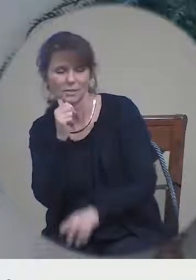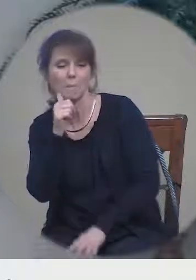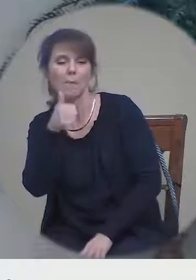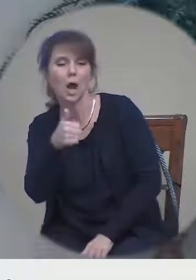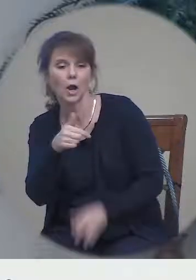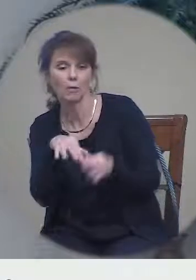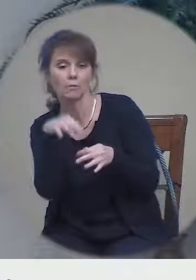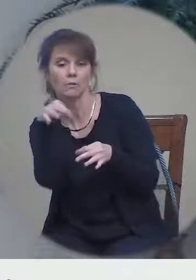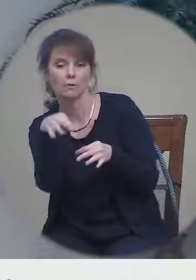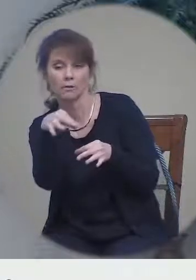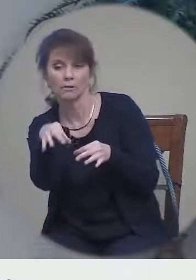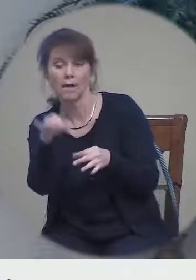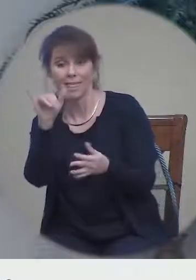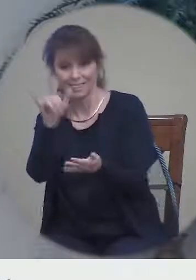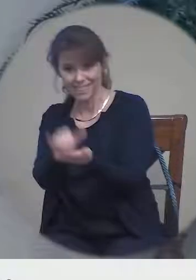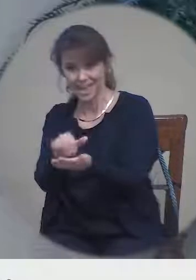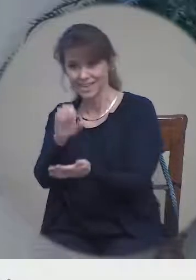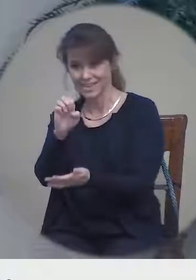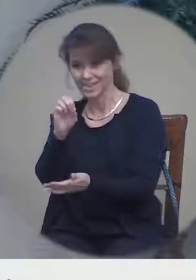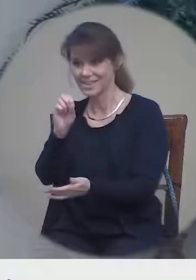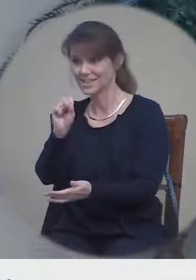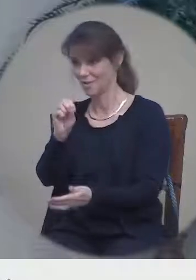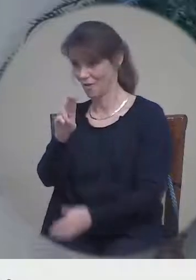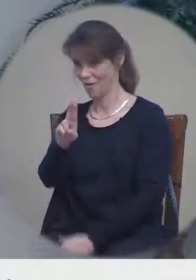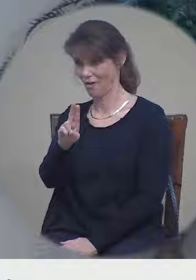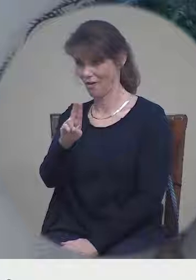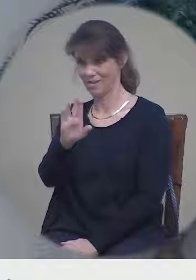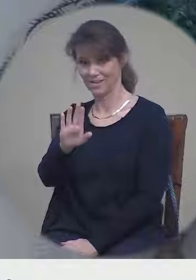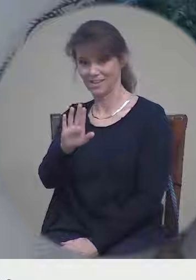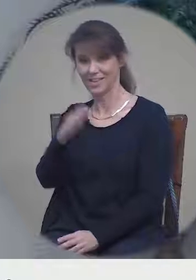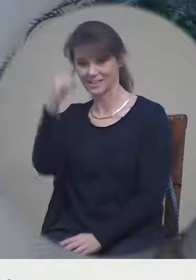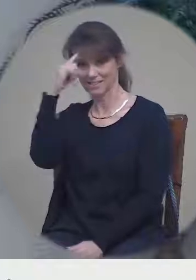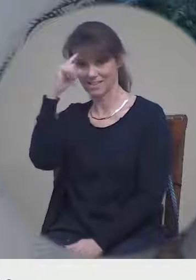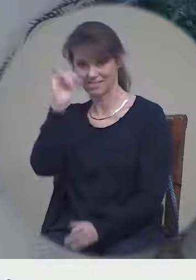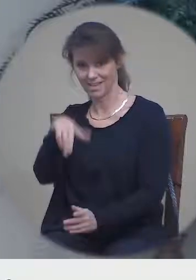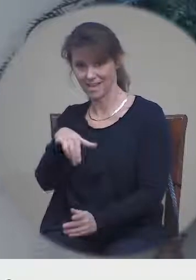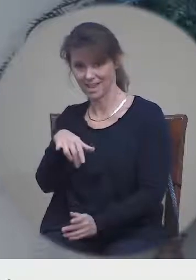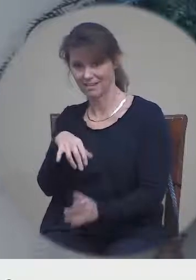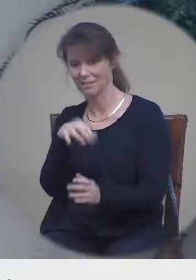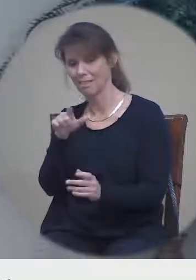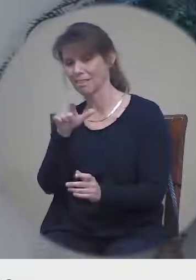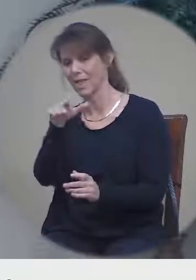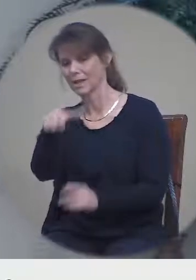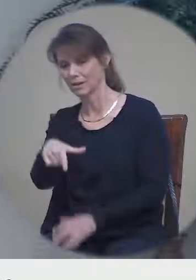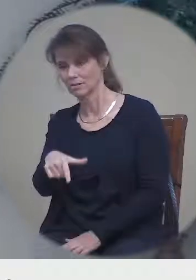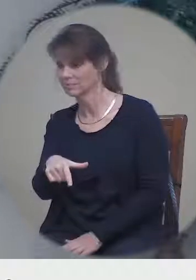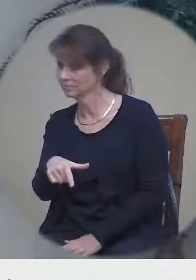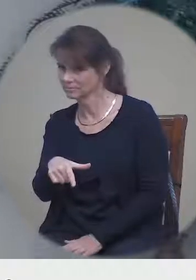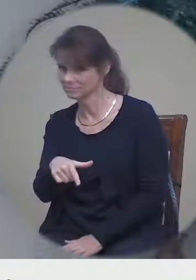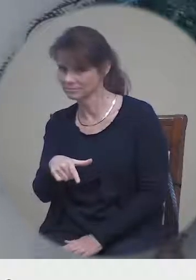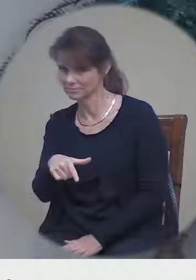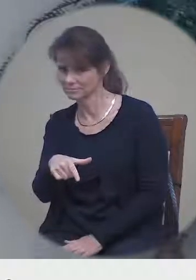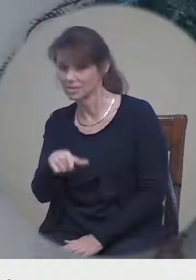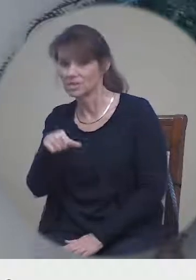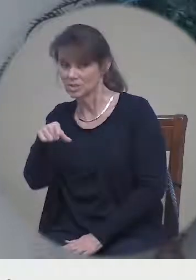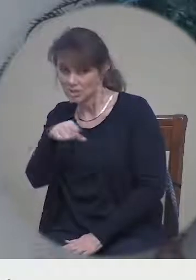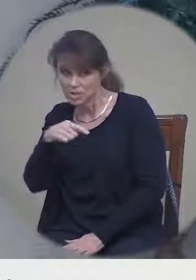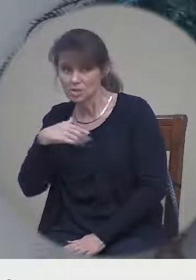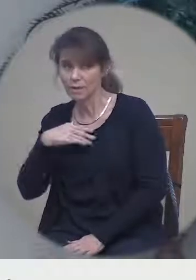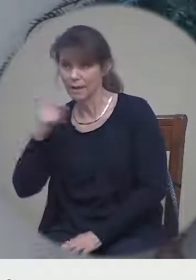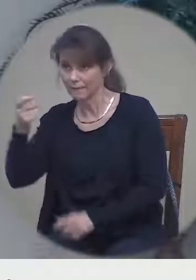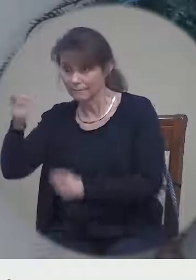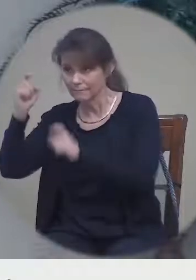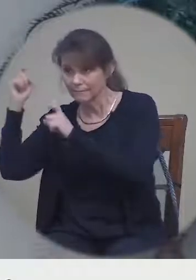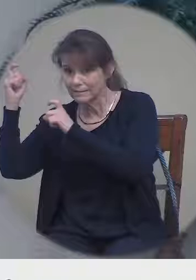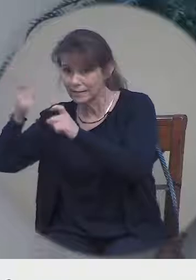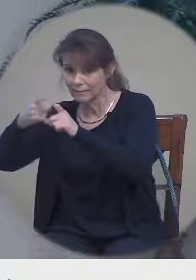That's what Esau thought. You have a gift of God. Do not discount it